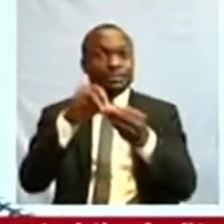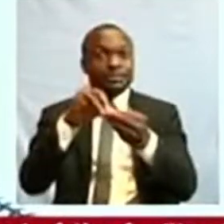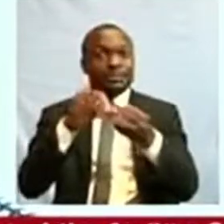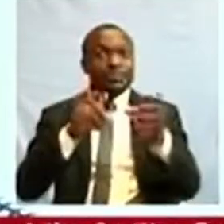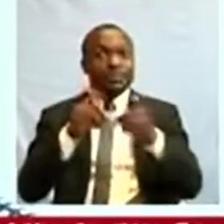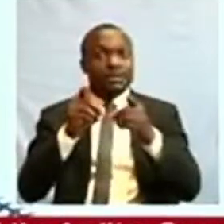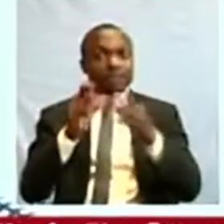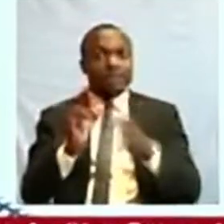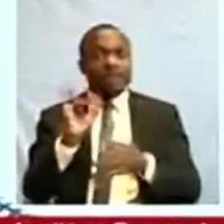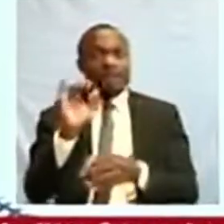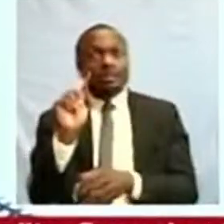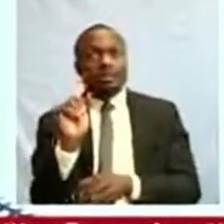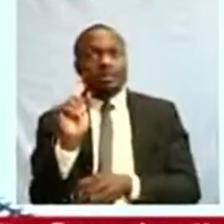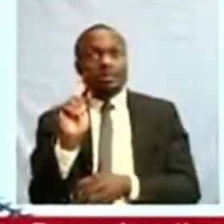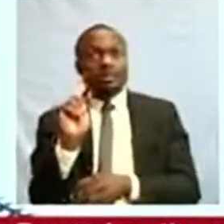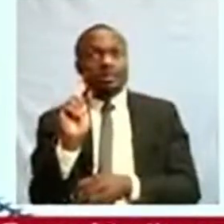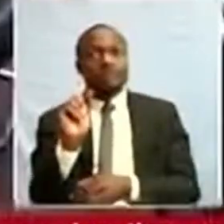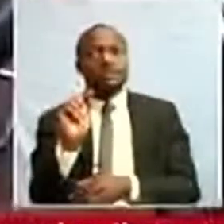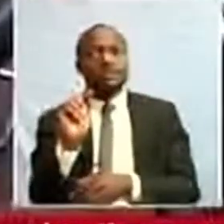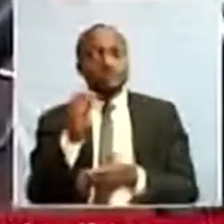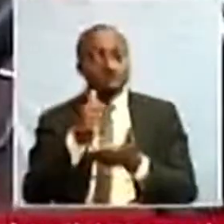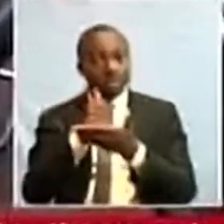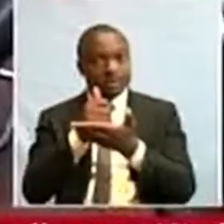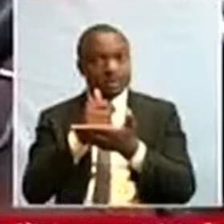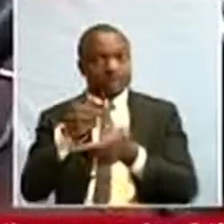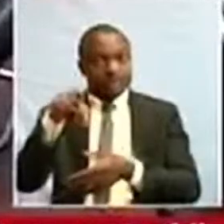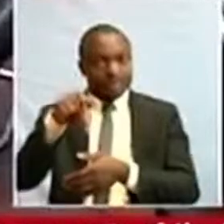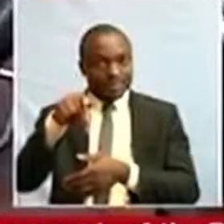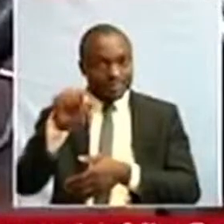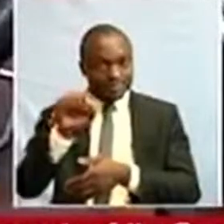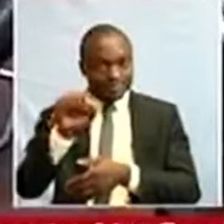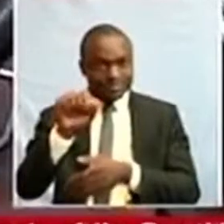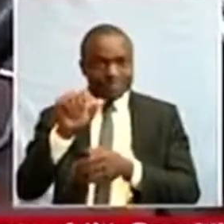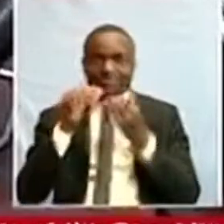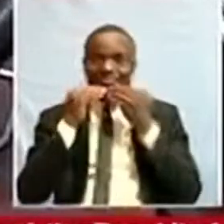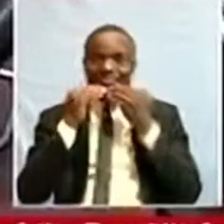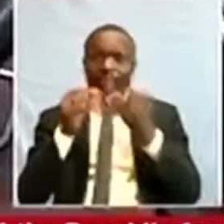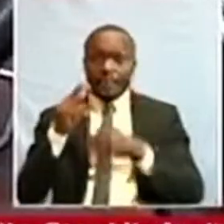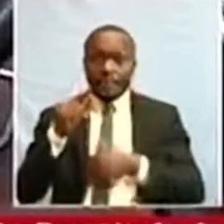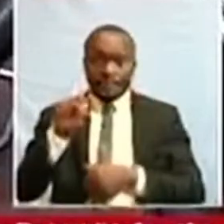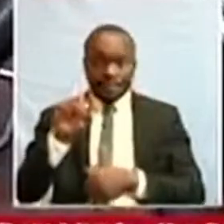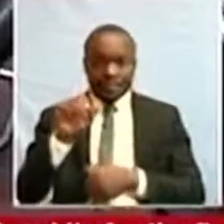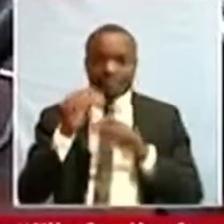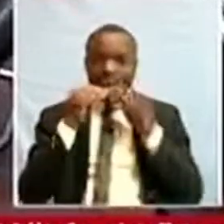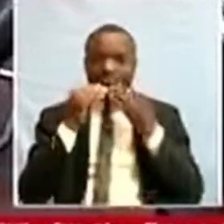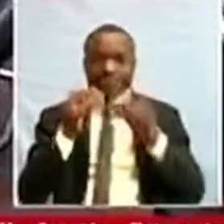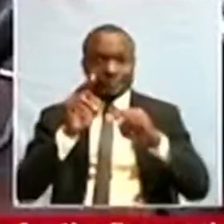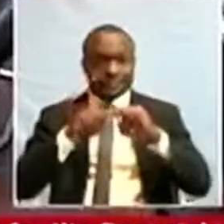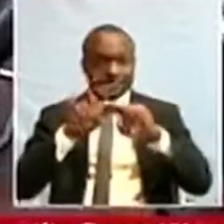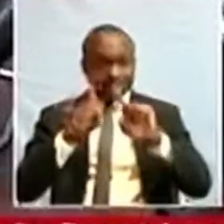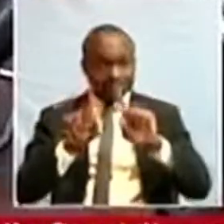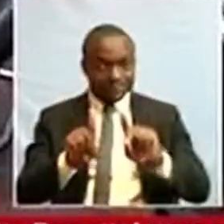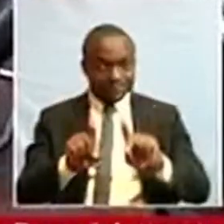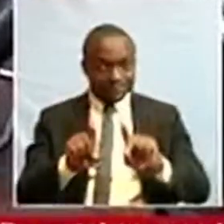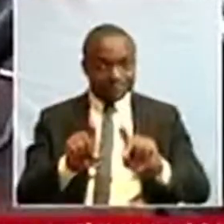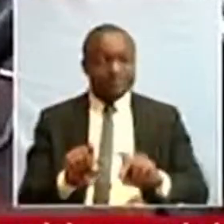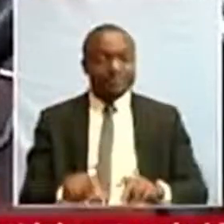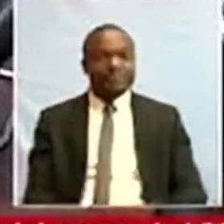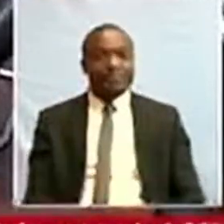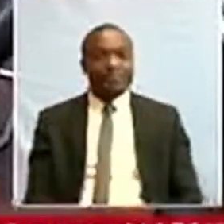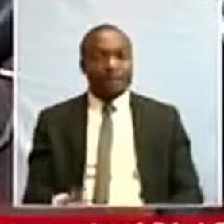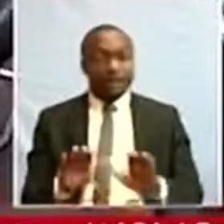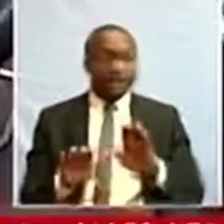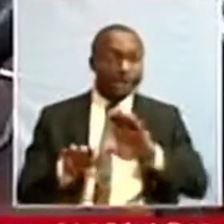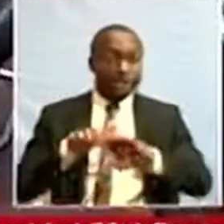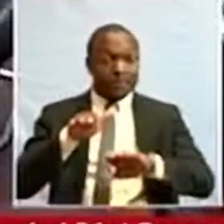Director IT? Director IT, you can help the PS. Thank you, PS, and thank you, Chair. So in terms of the steps